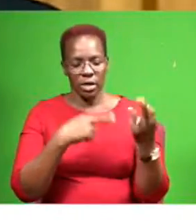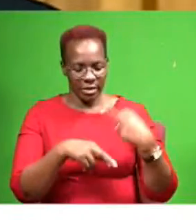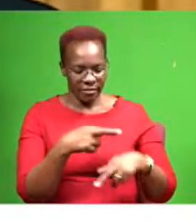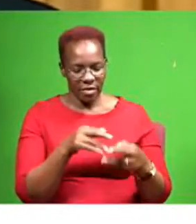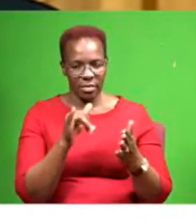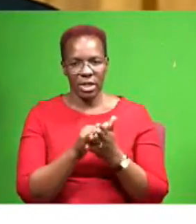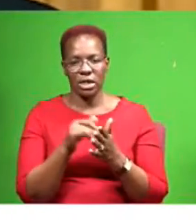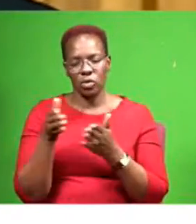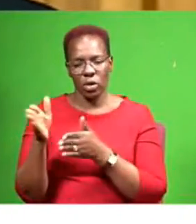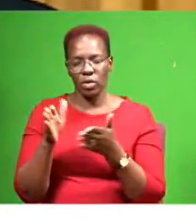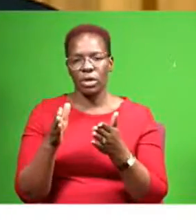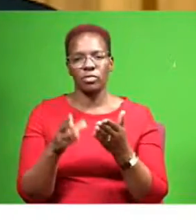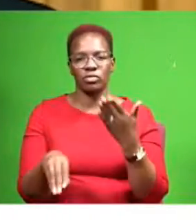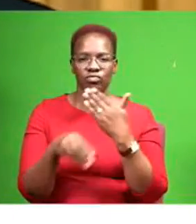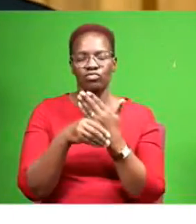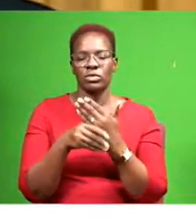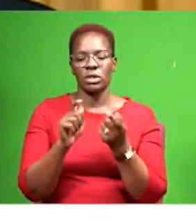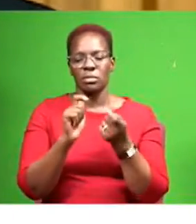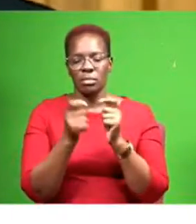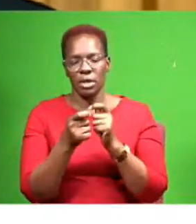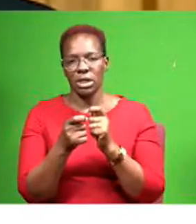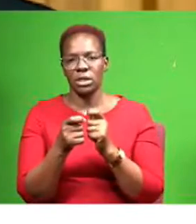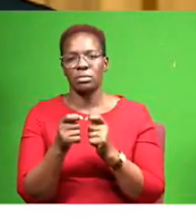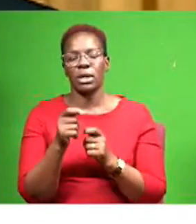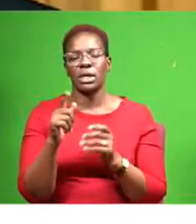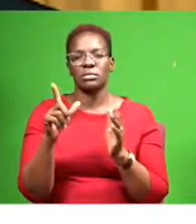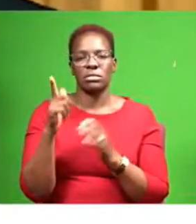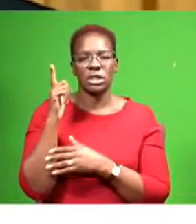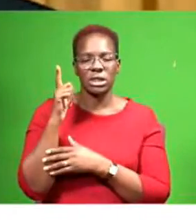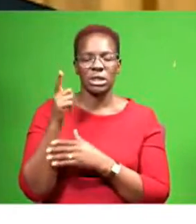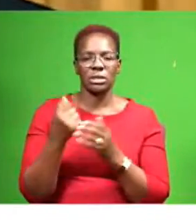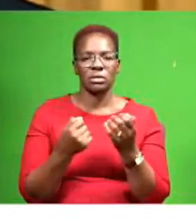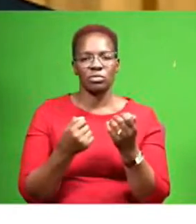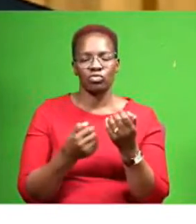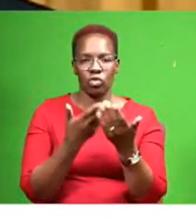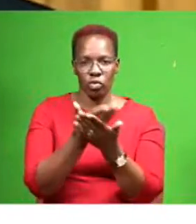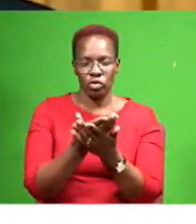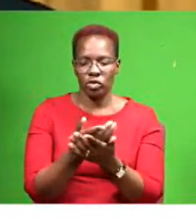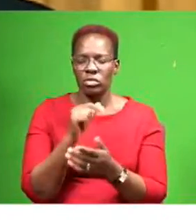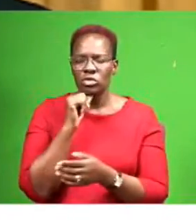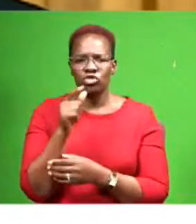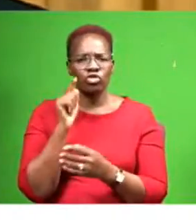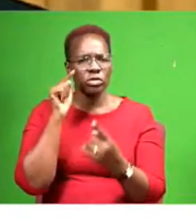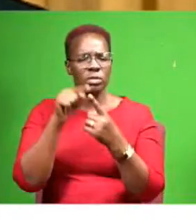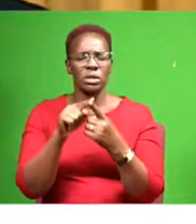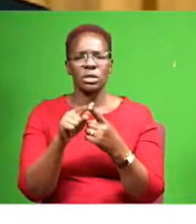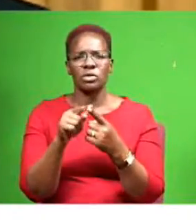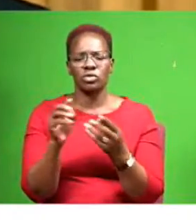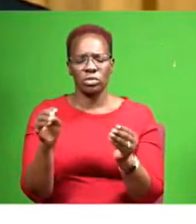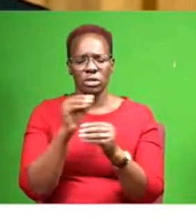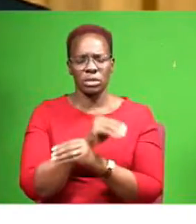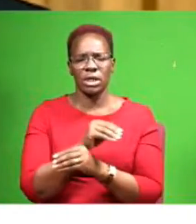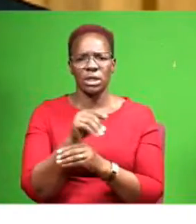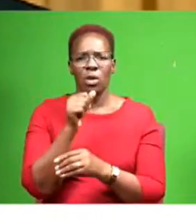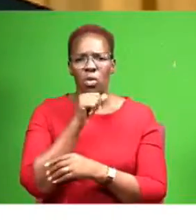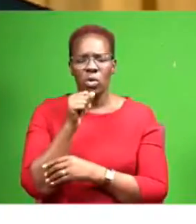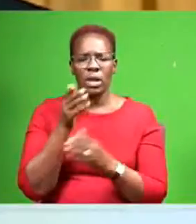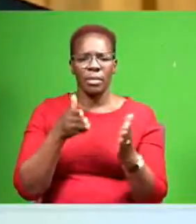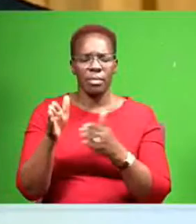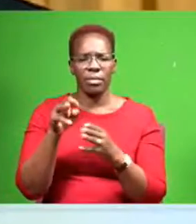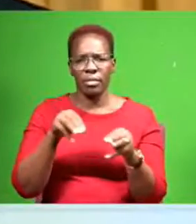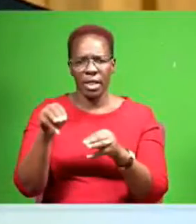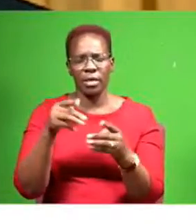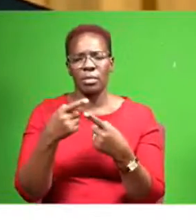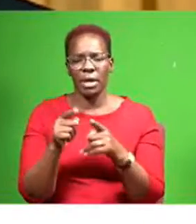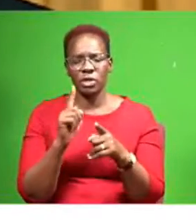means of supplementing amendment by legislative proposal. It is not intended to replace the older method of altering state constitutions, but